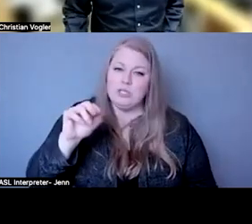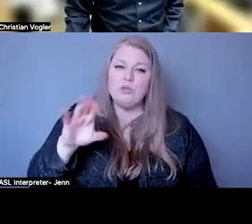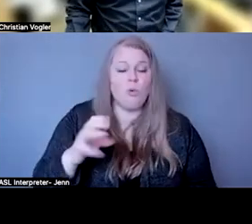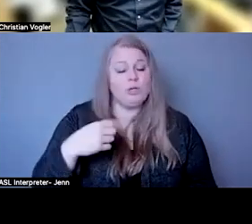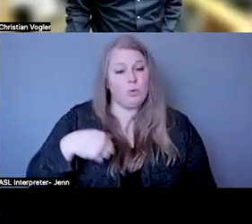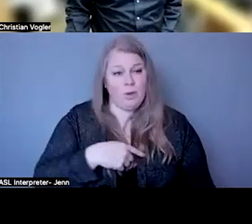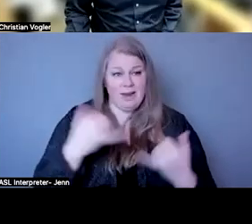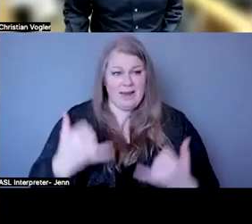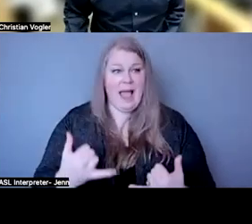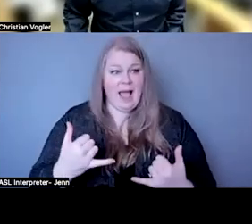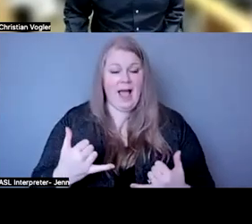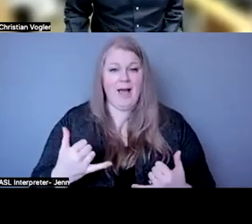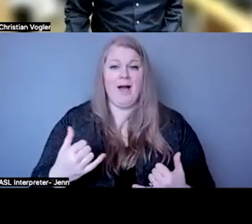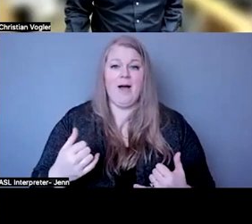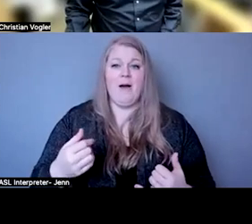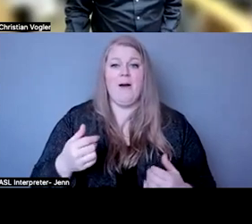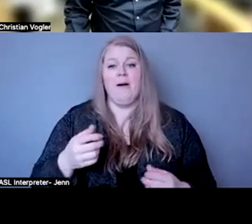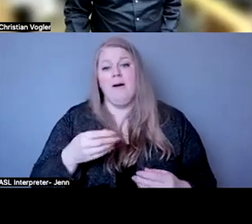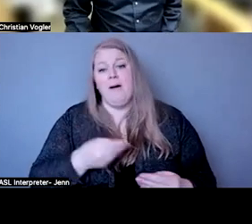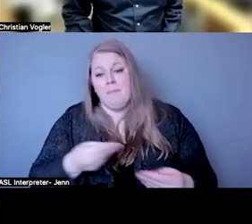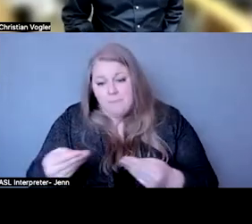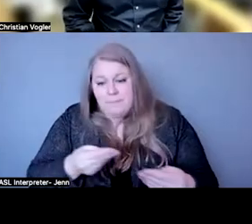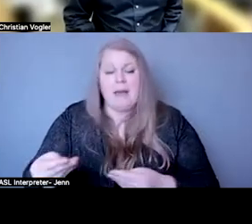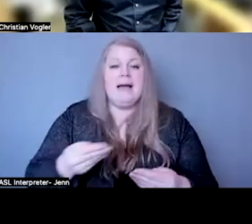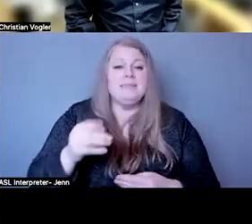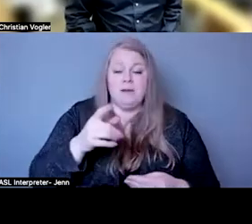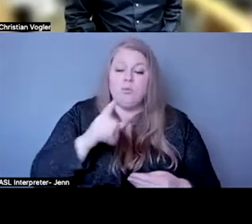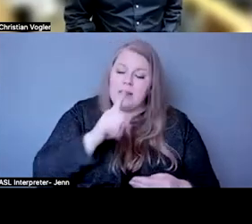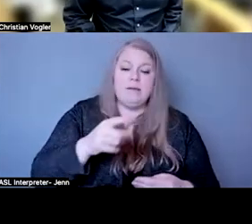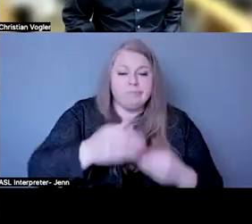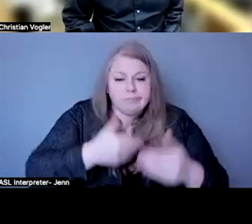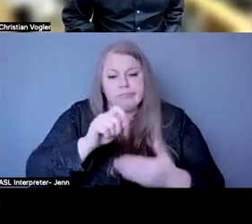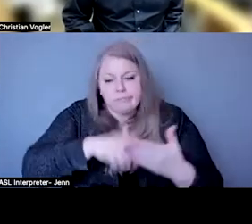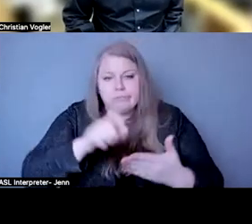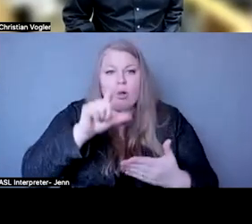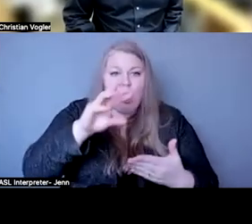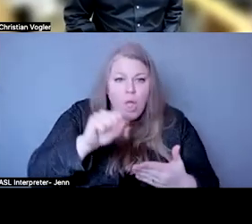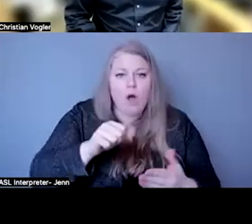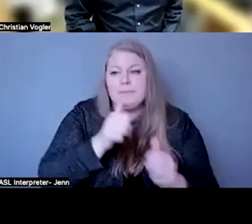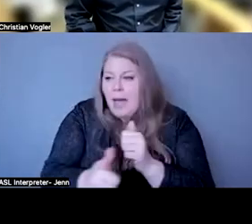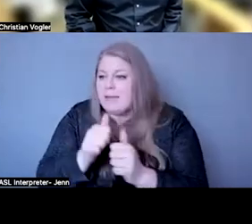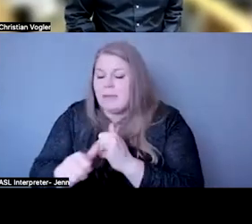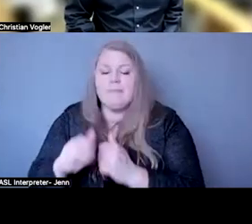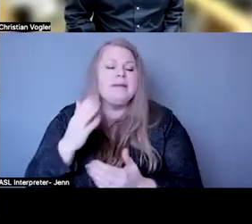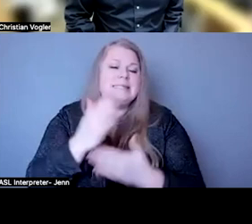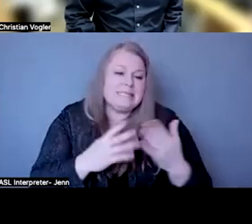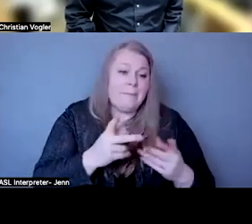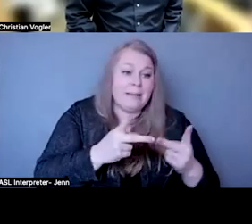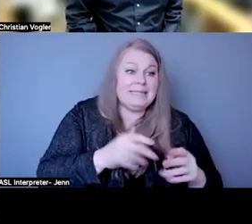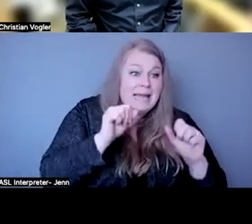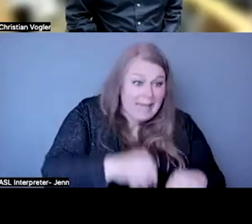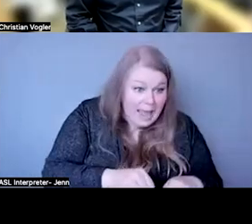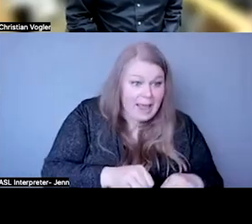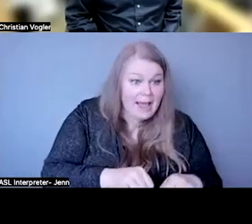now beating and passing laws and everything else. And the places that can and will do it, have been doing